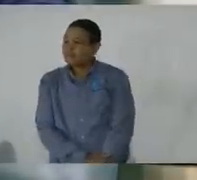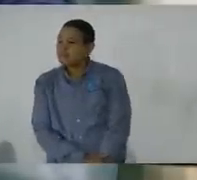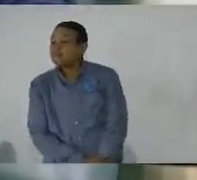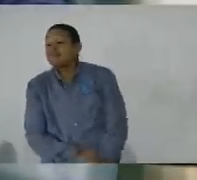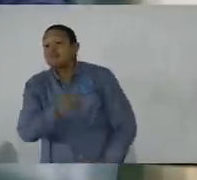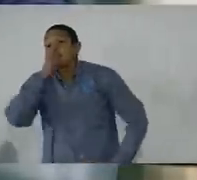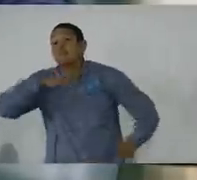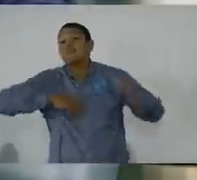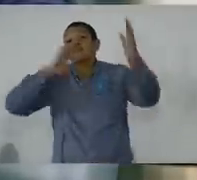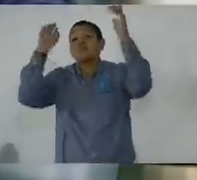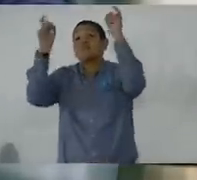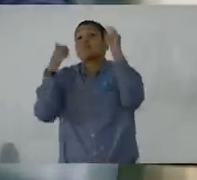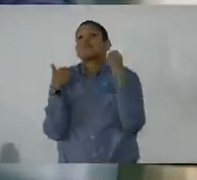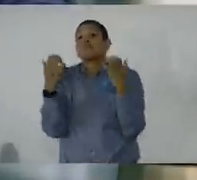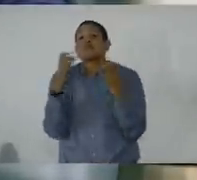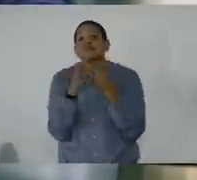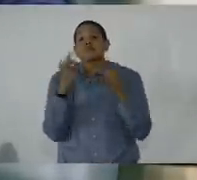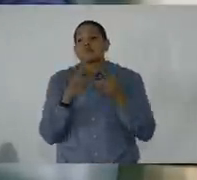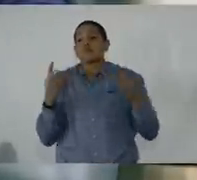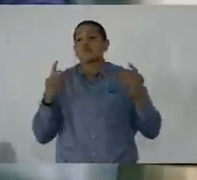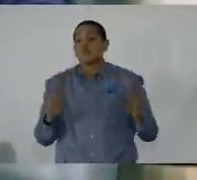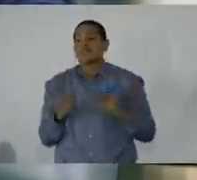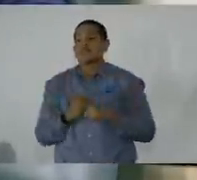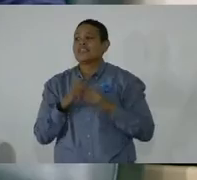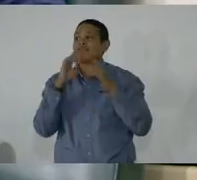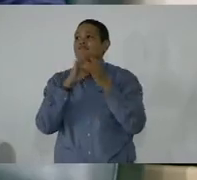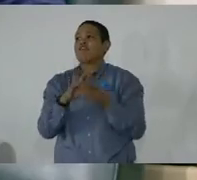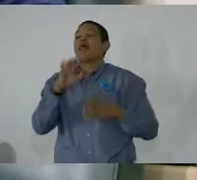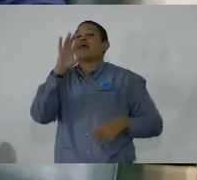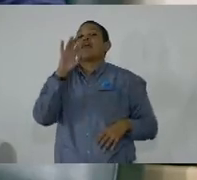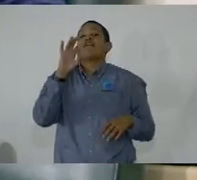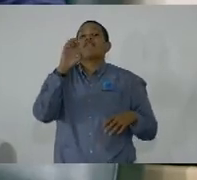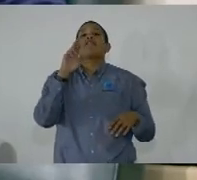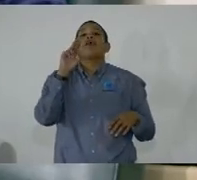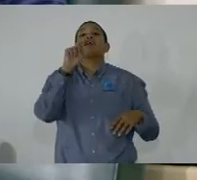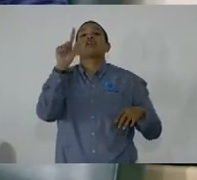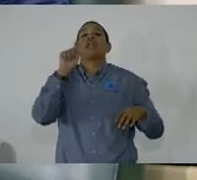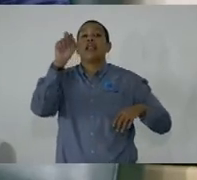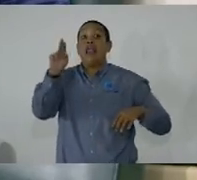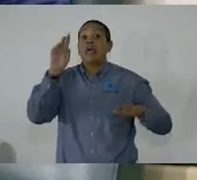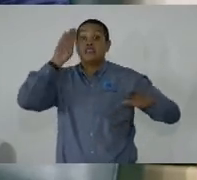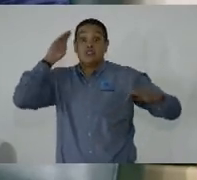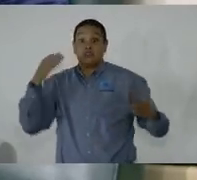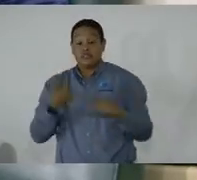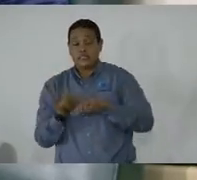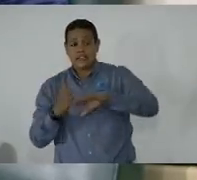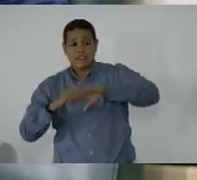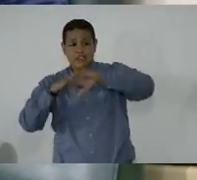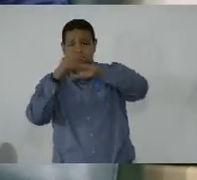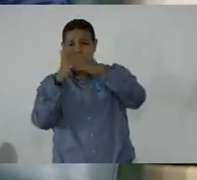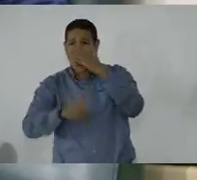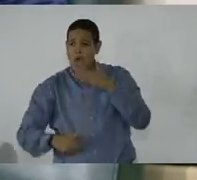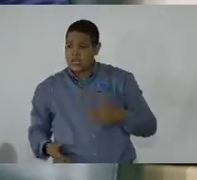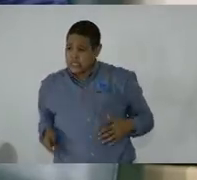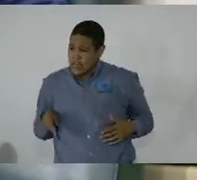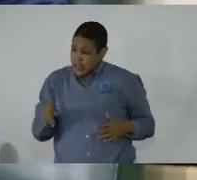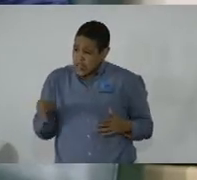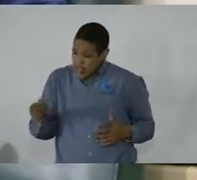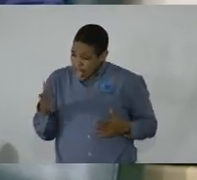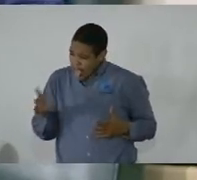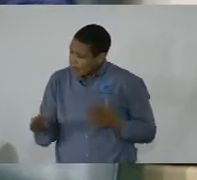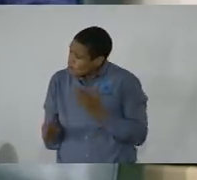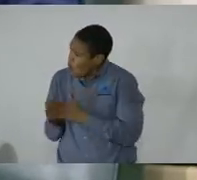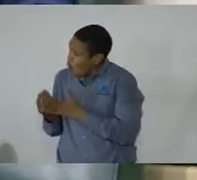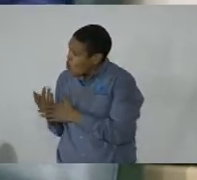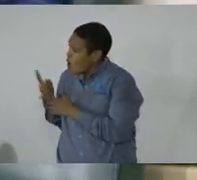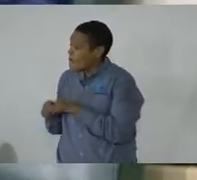Madam Speaker, I just want to speak quickly about fertilizer. Addressing the increased cost of fertilizers and